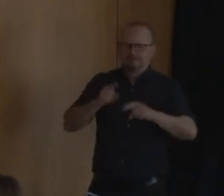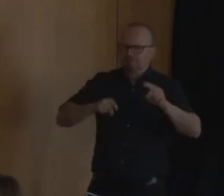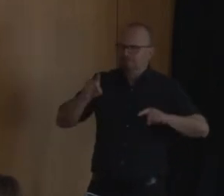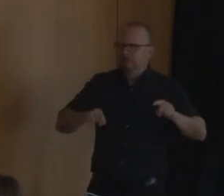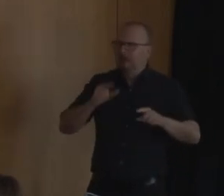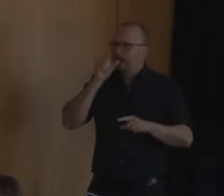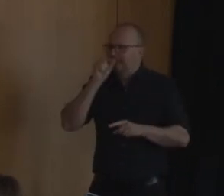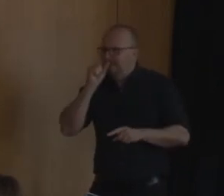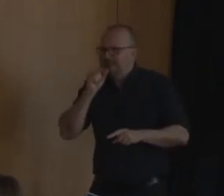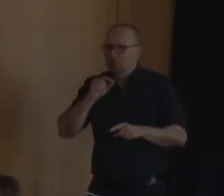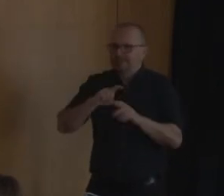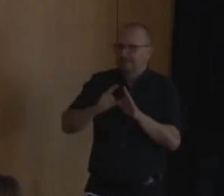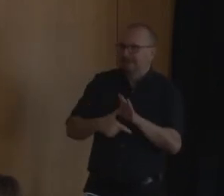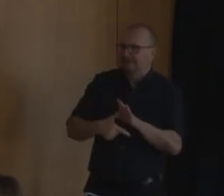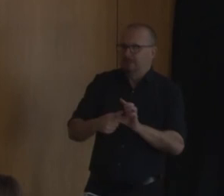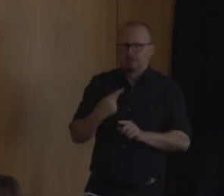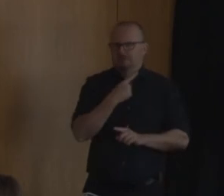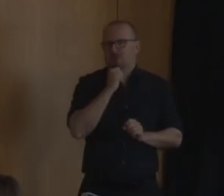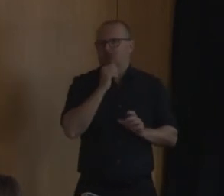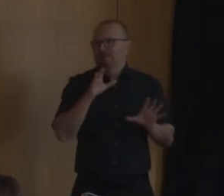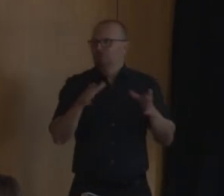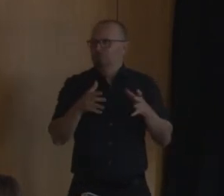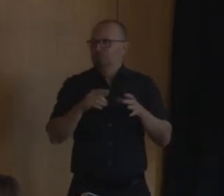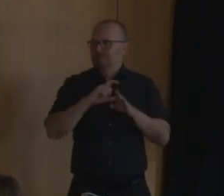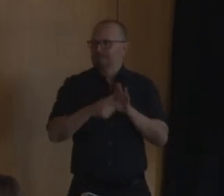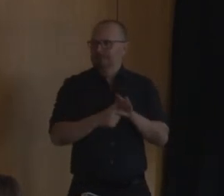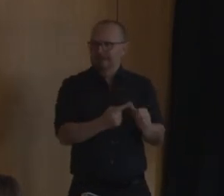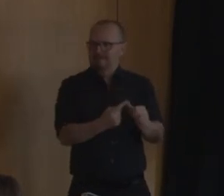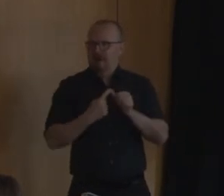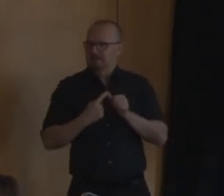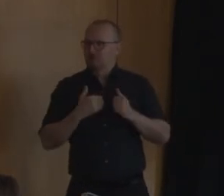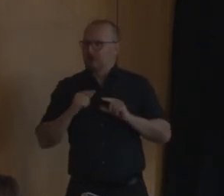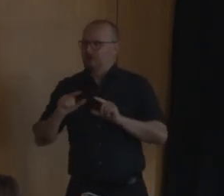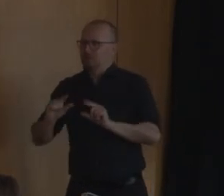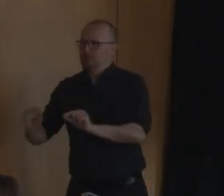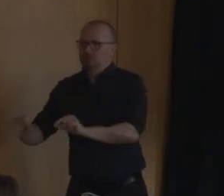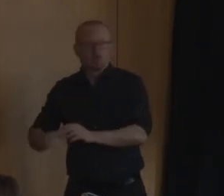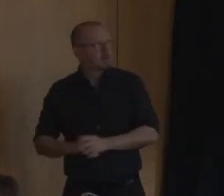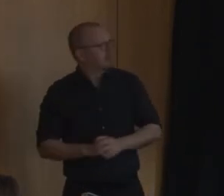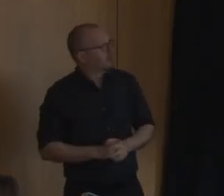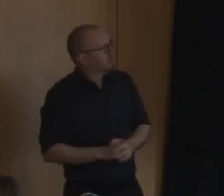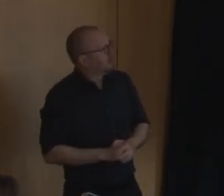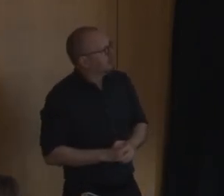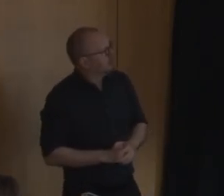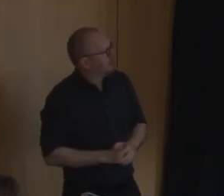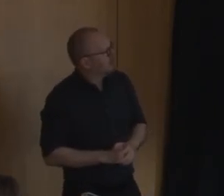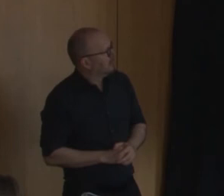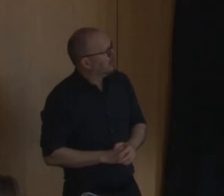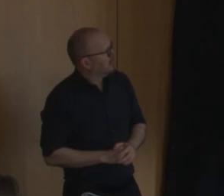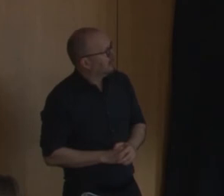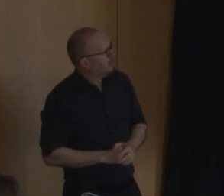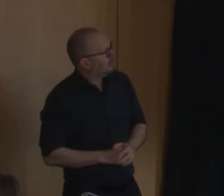of people with disabilities advised us on their needs, and we adjusted our ideas as a result. For example, in the Māori